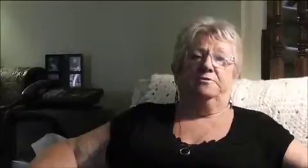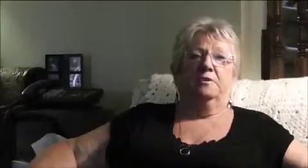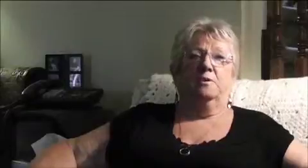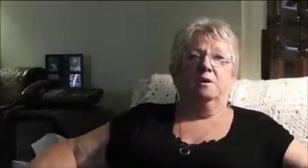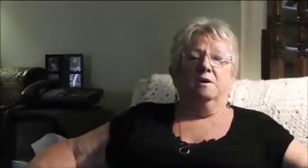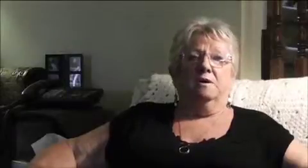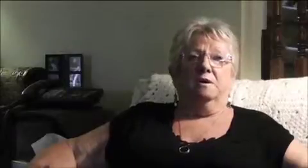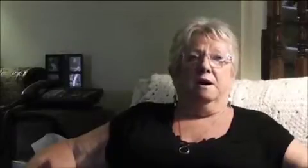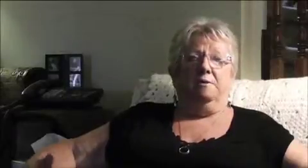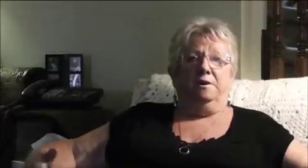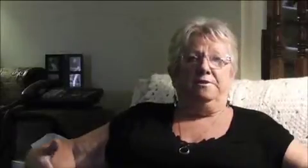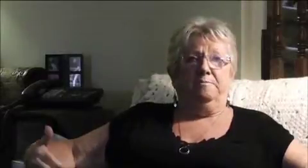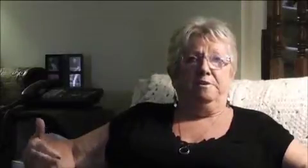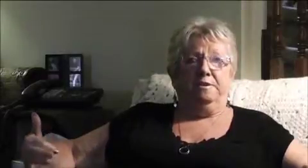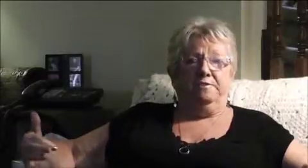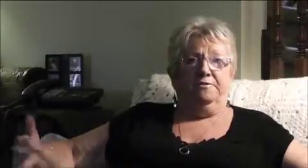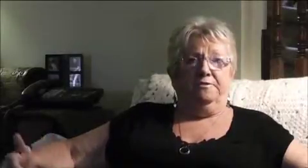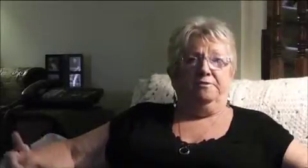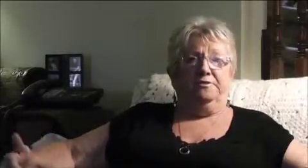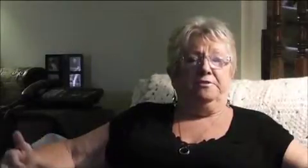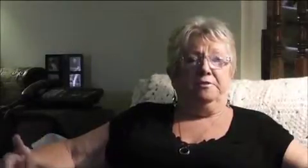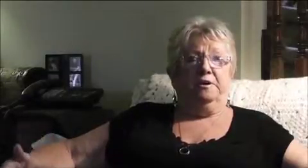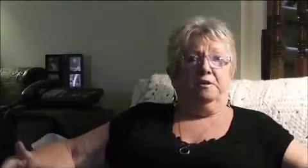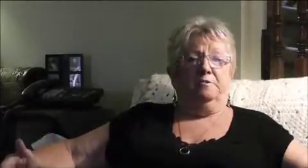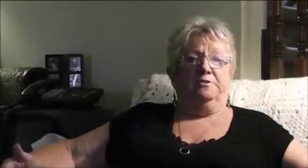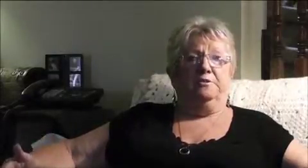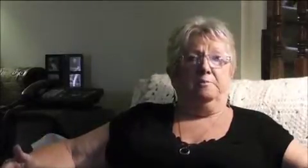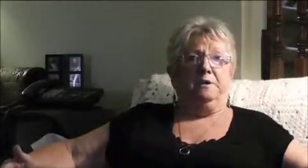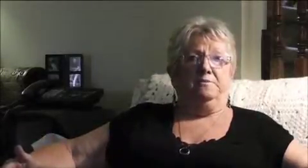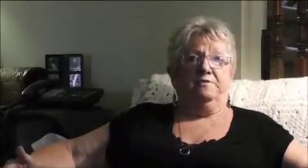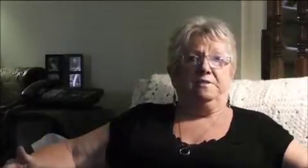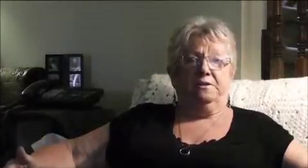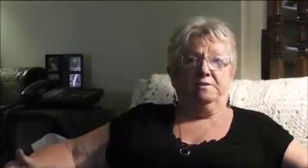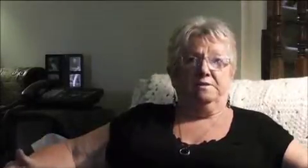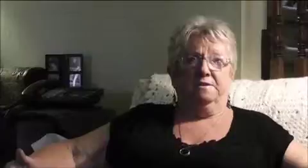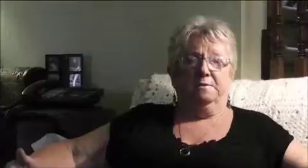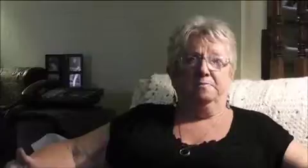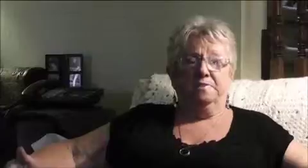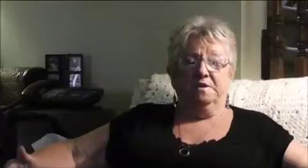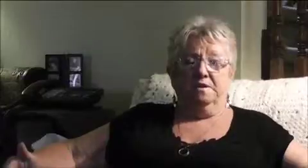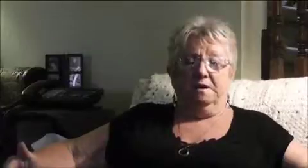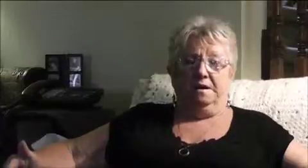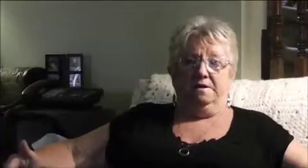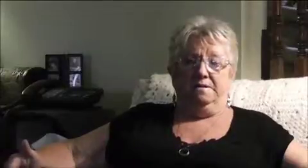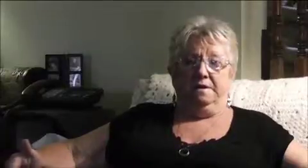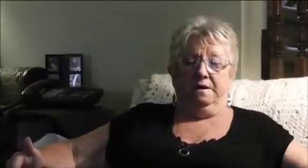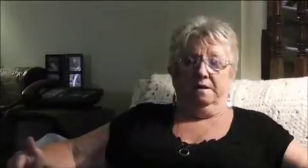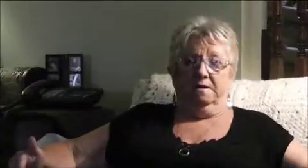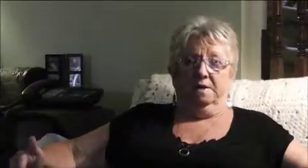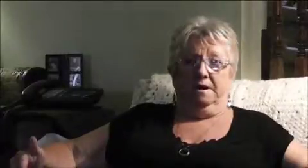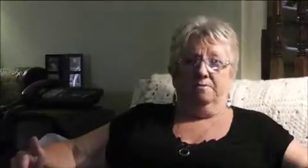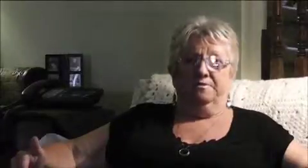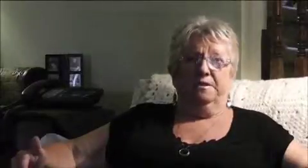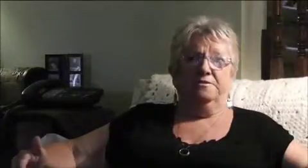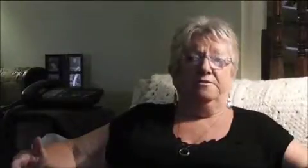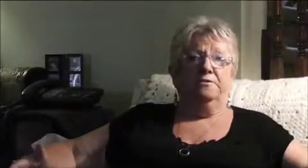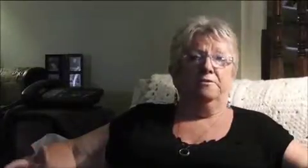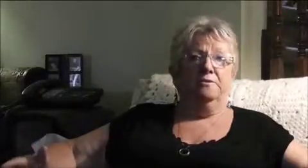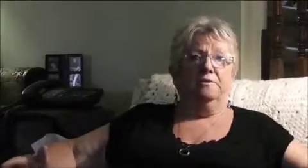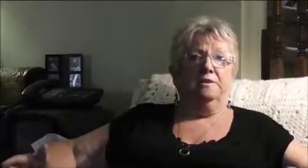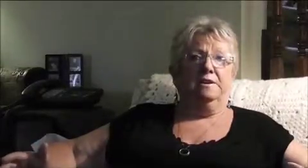available. So I went to Community Futures in Trail, British Columbia. I was living there at the time. And I was